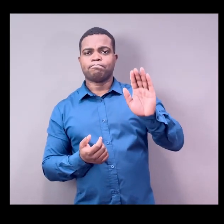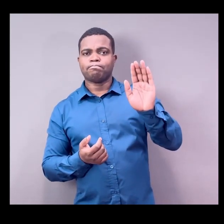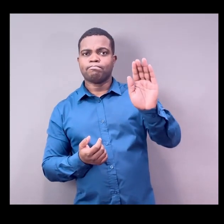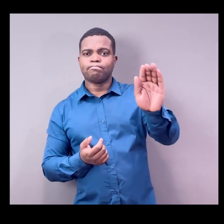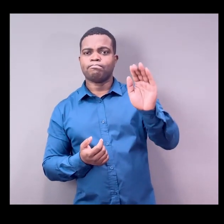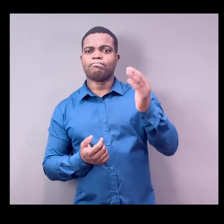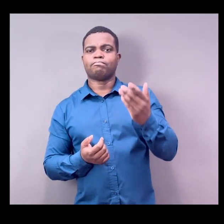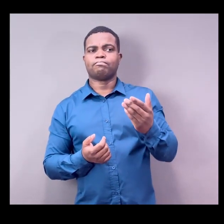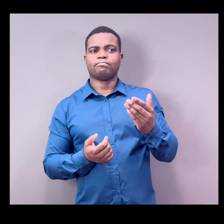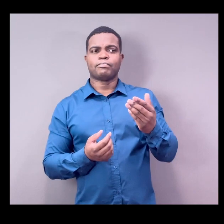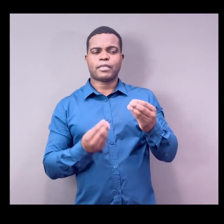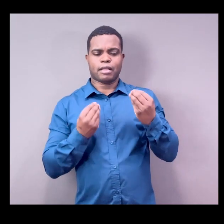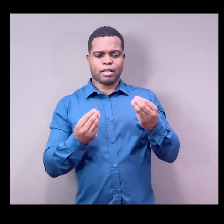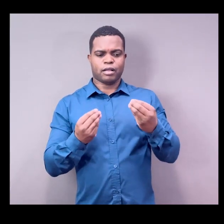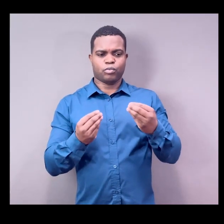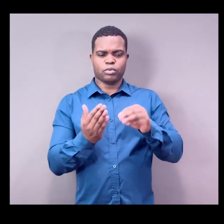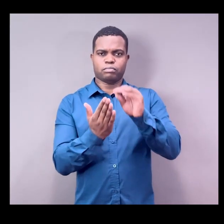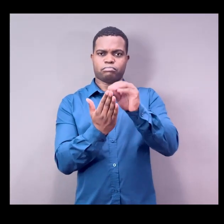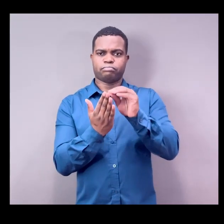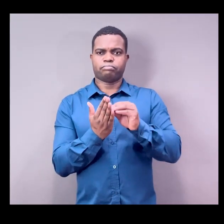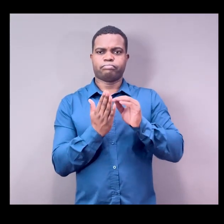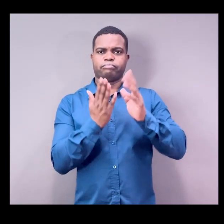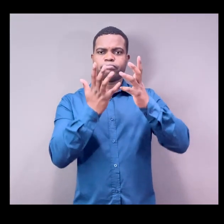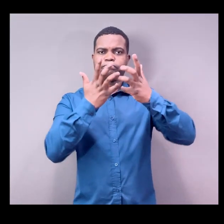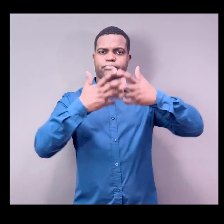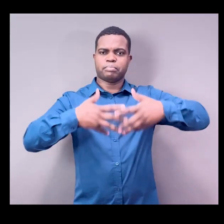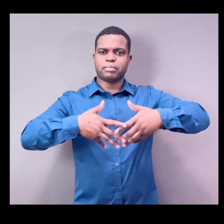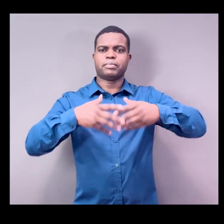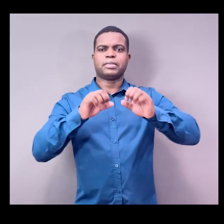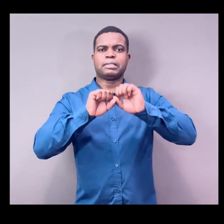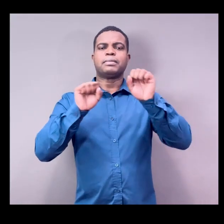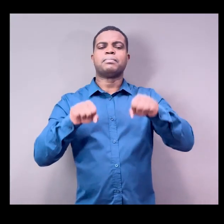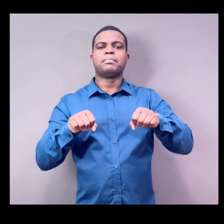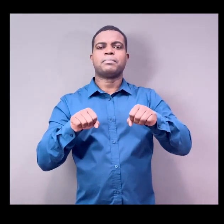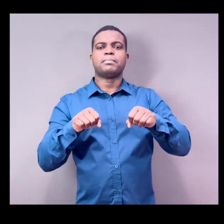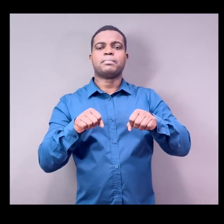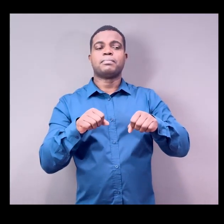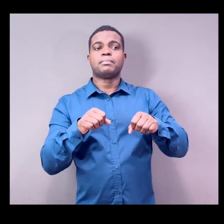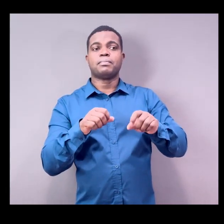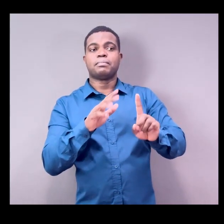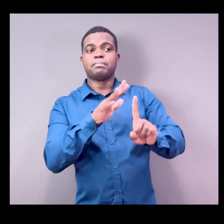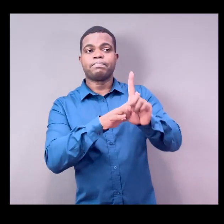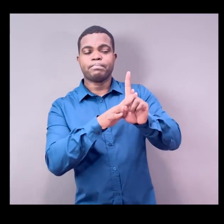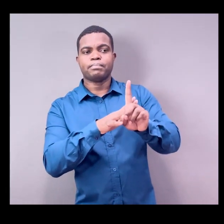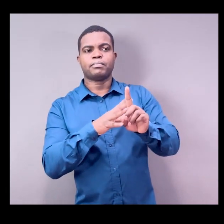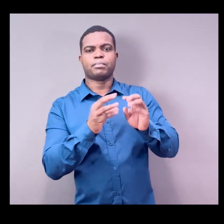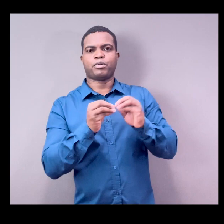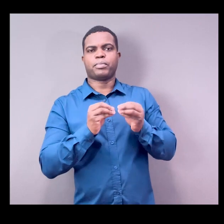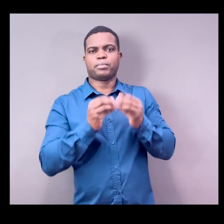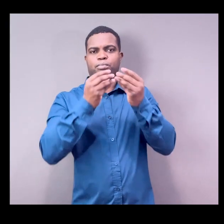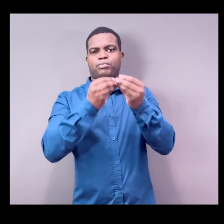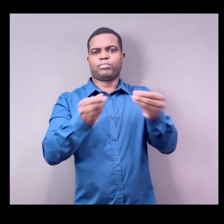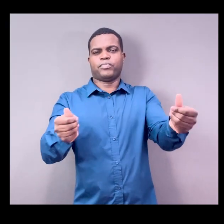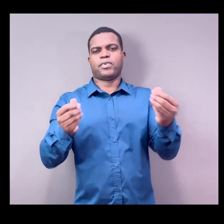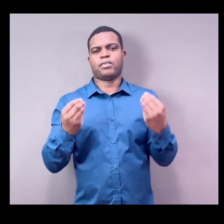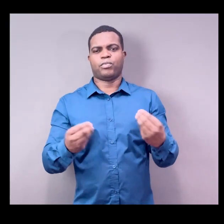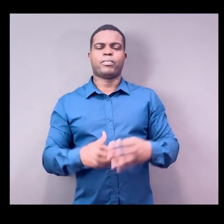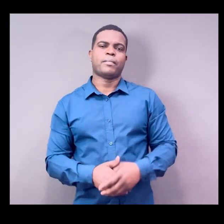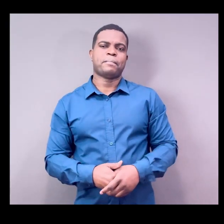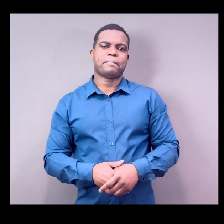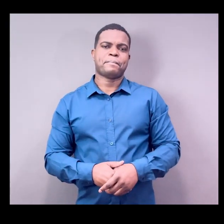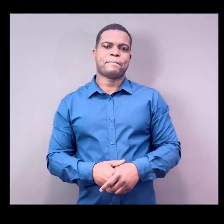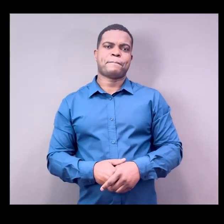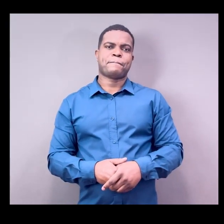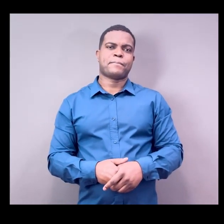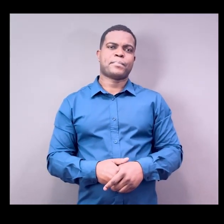establish mechanism. If you have identified disagreement and conflict, you need to establish